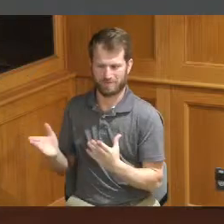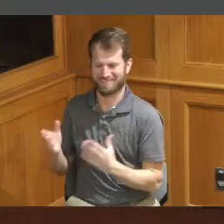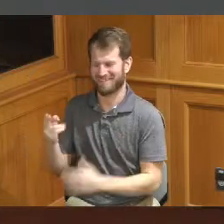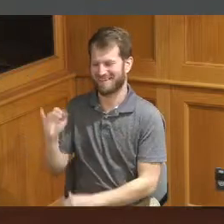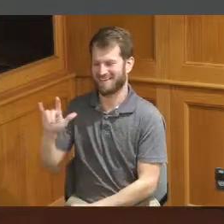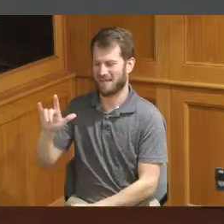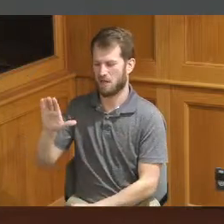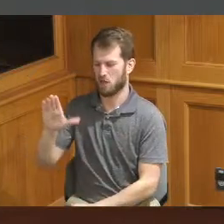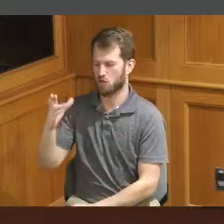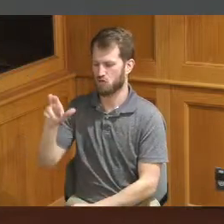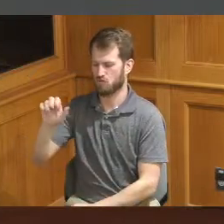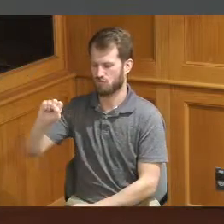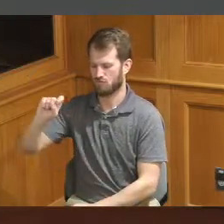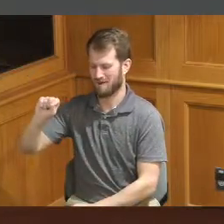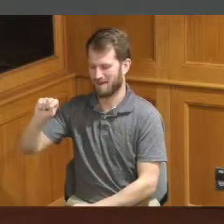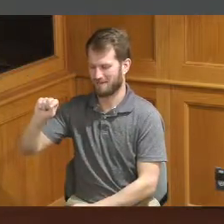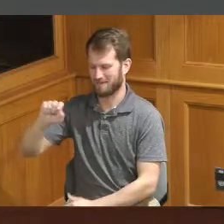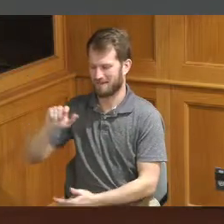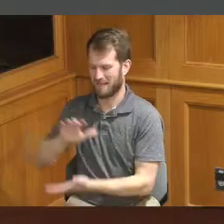Hillcrest Academy in the amount of